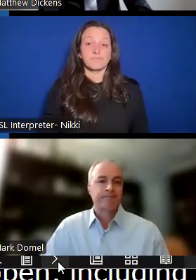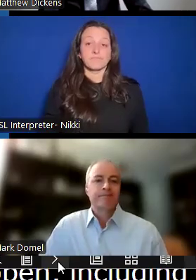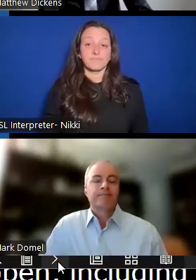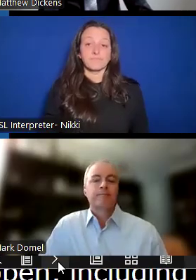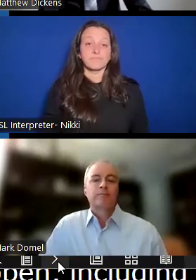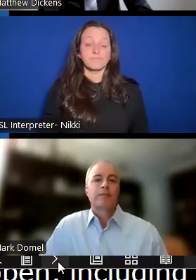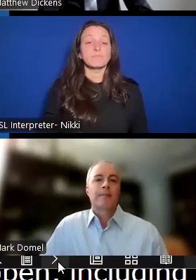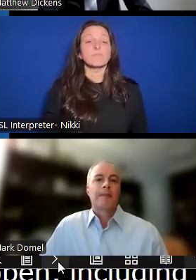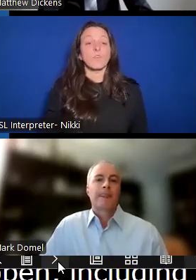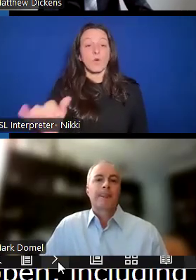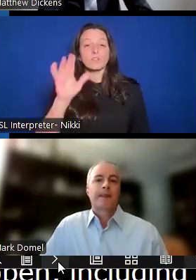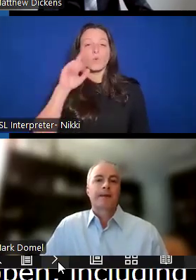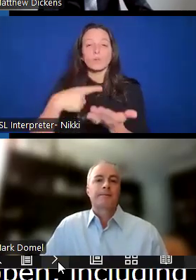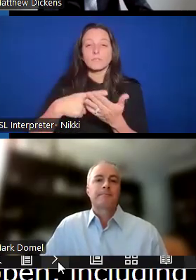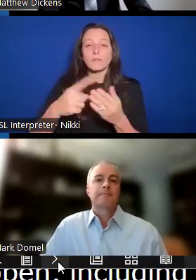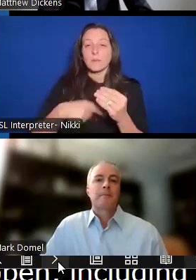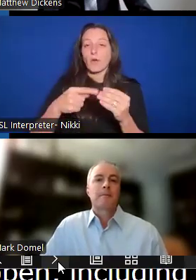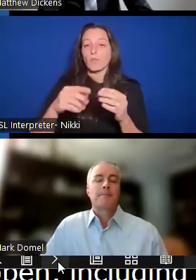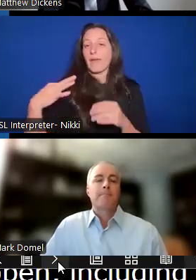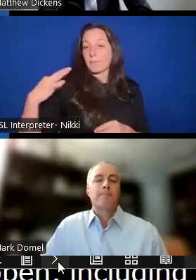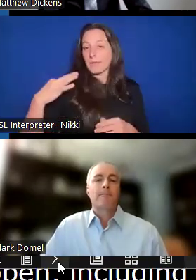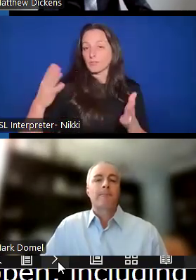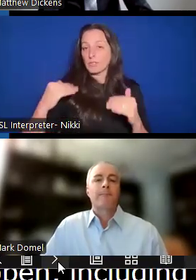We'll start talking about that application next. Slide.